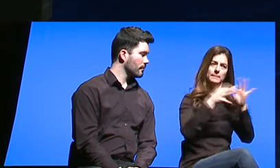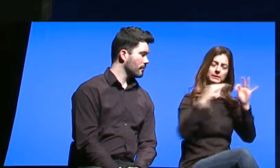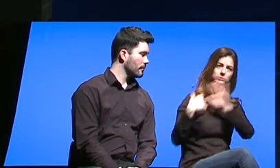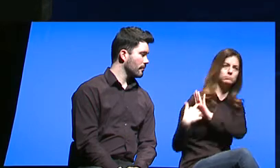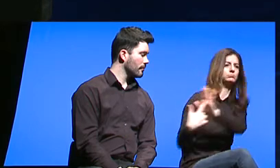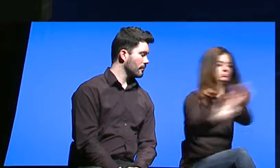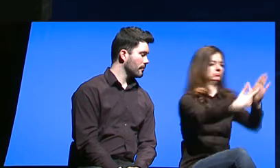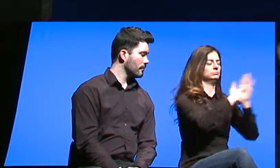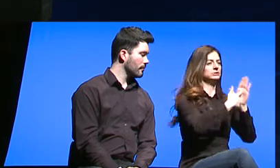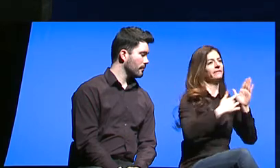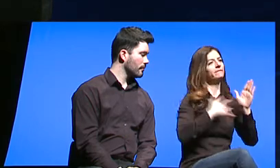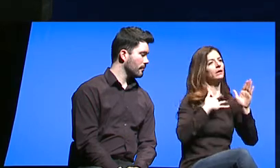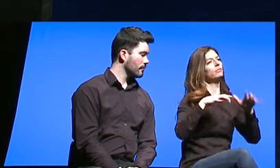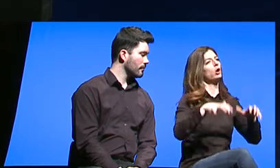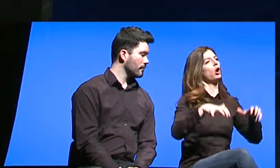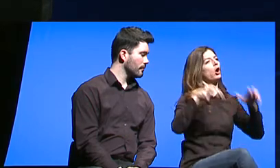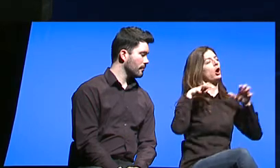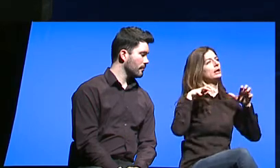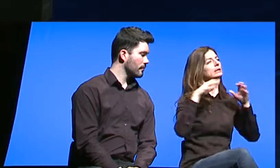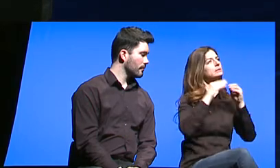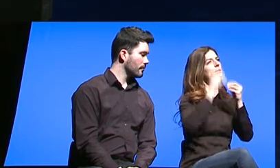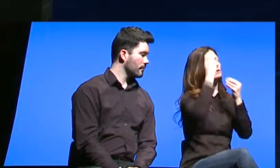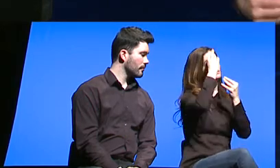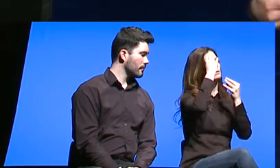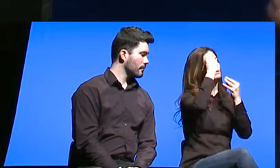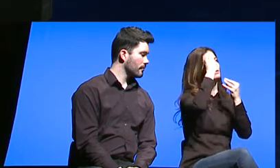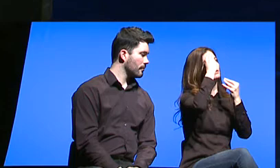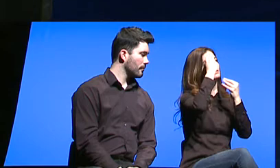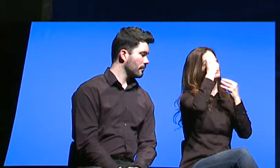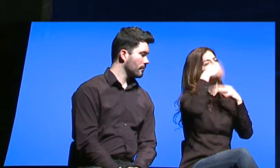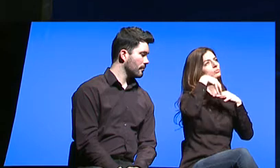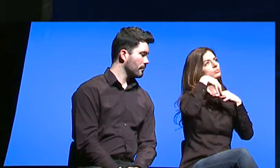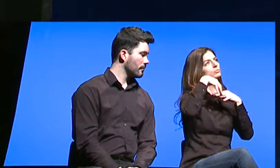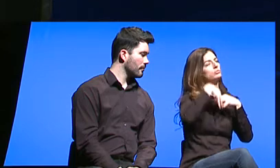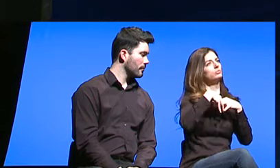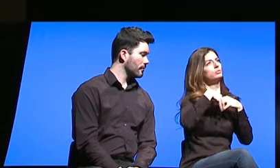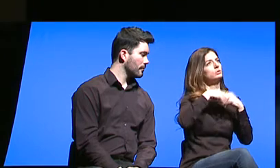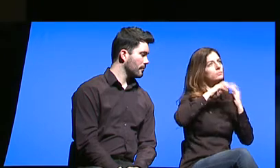appreciative place of absorbing the stories into an action step.